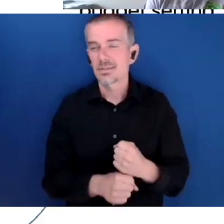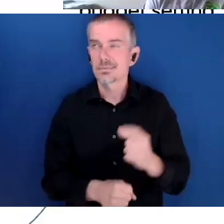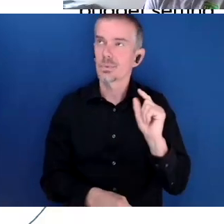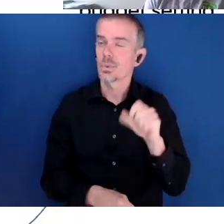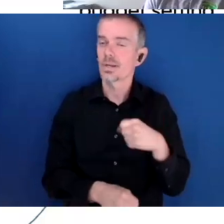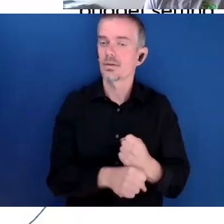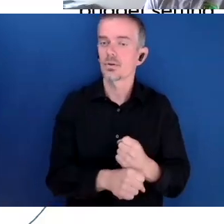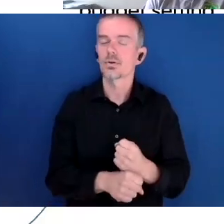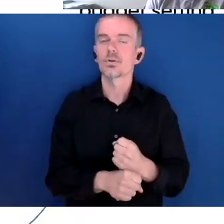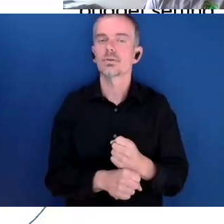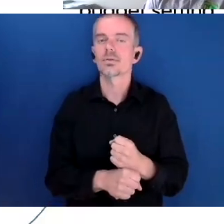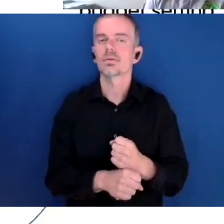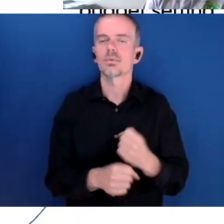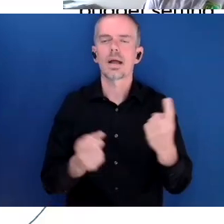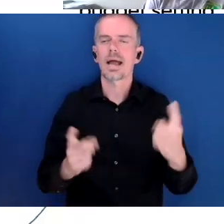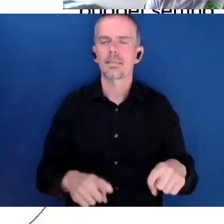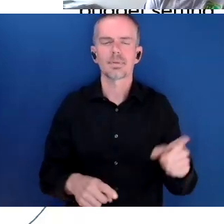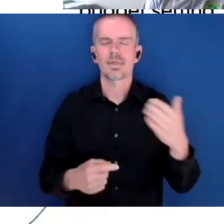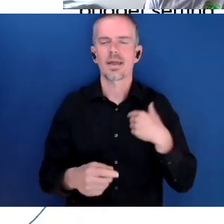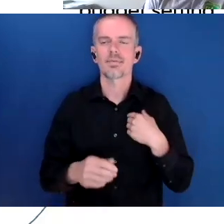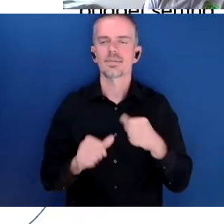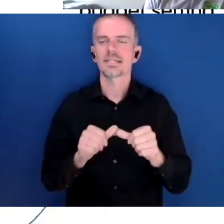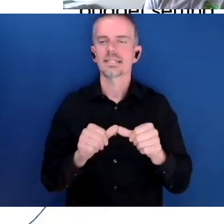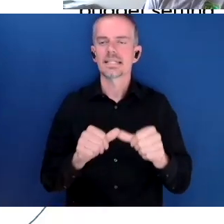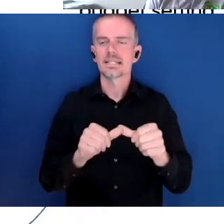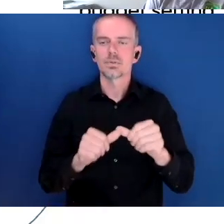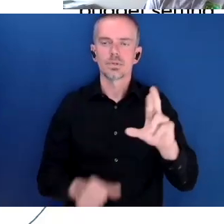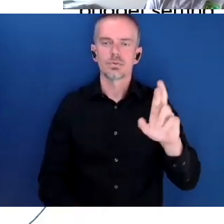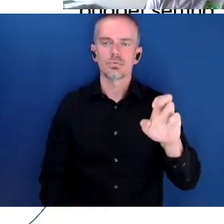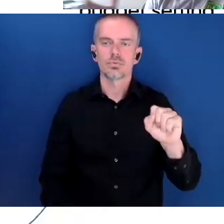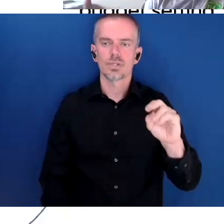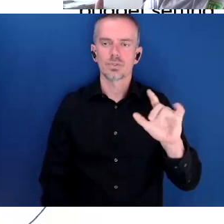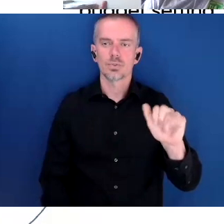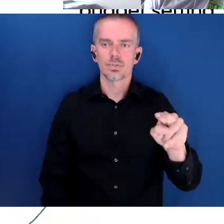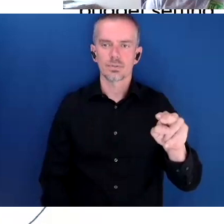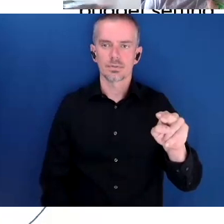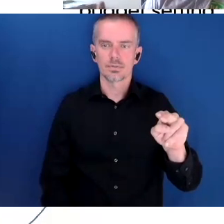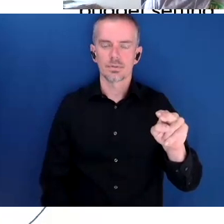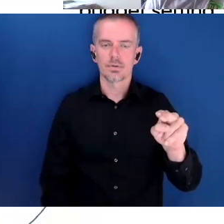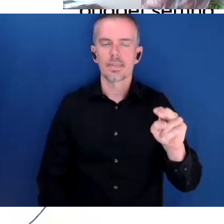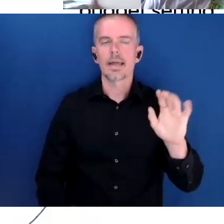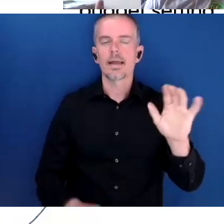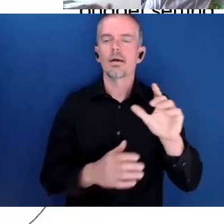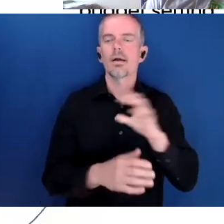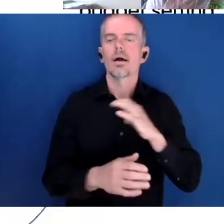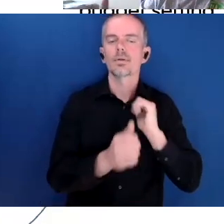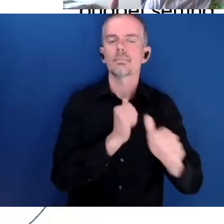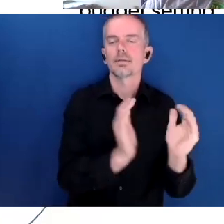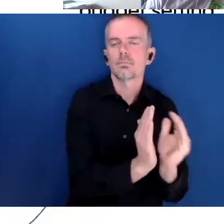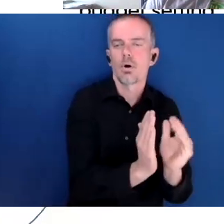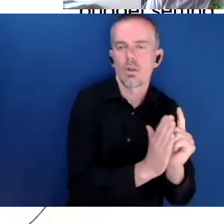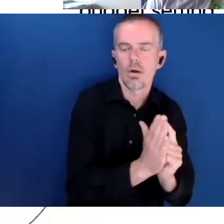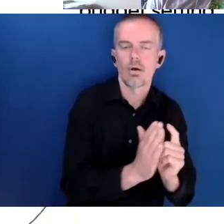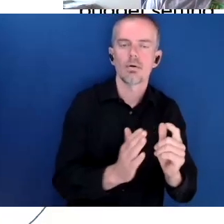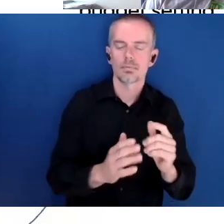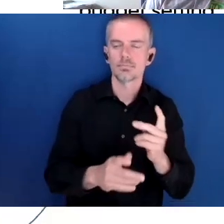call continuing resolutions. And these are laws passed by Congress that kind of keep the lights on and say, Forest Service, keep doing